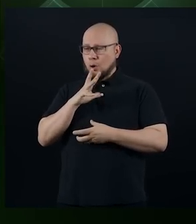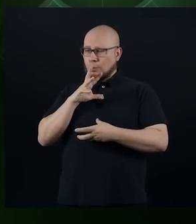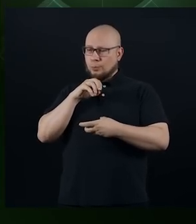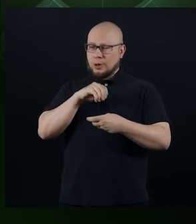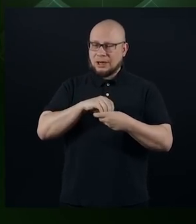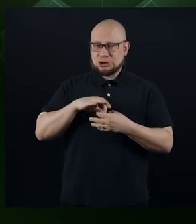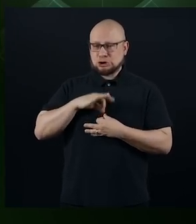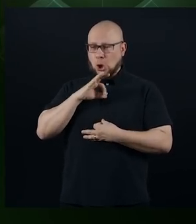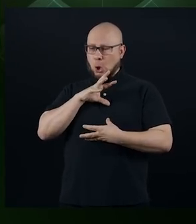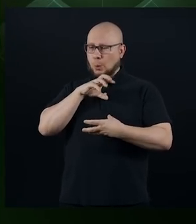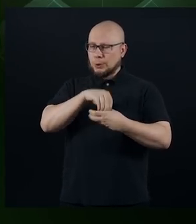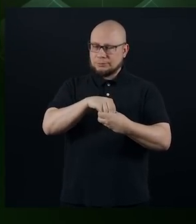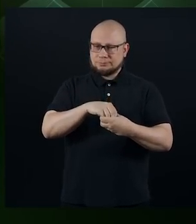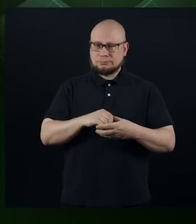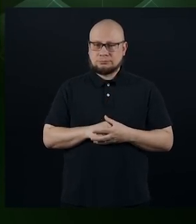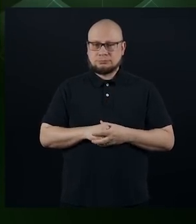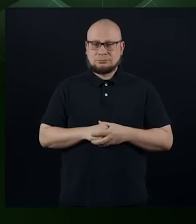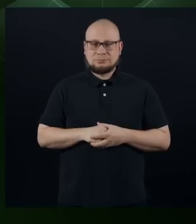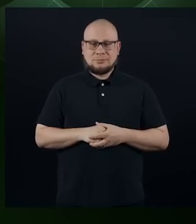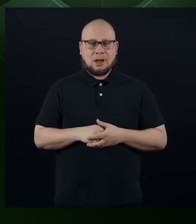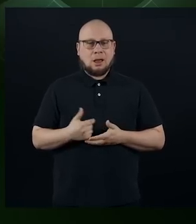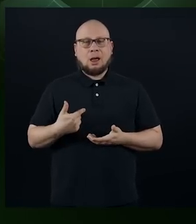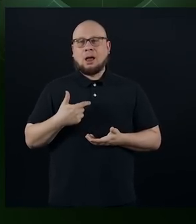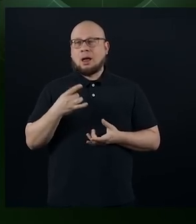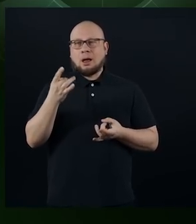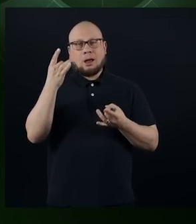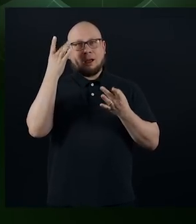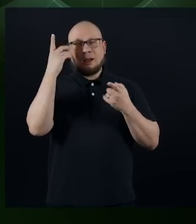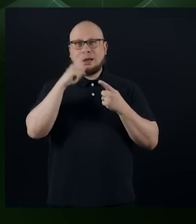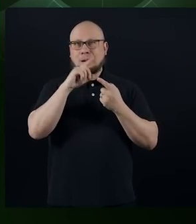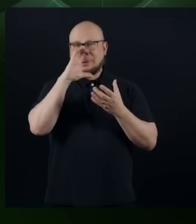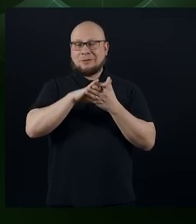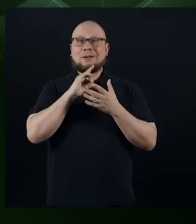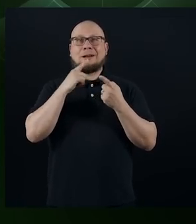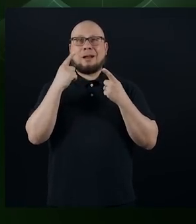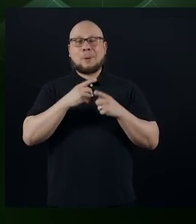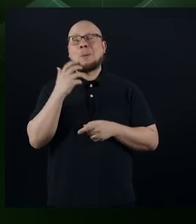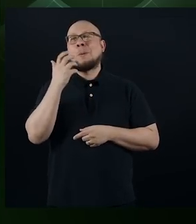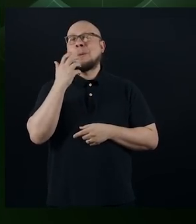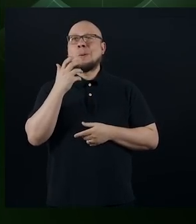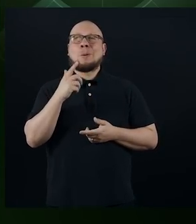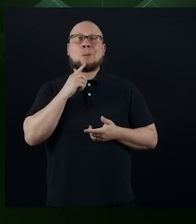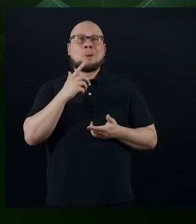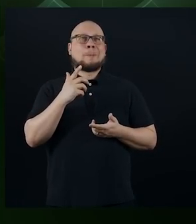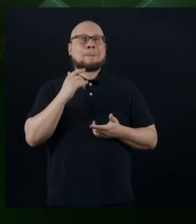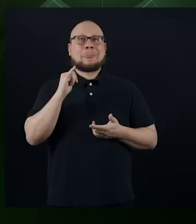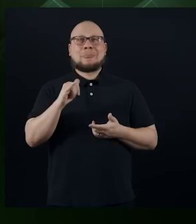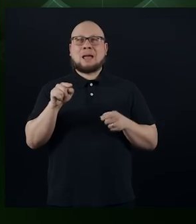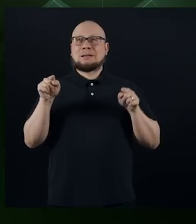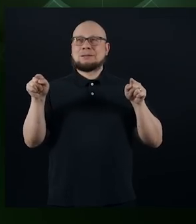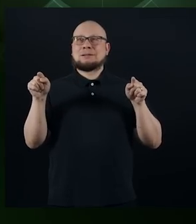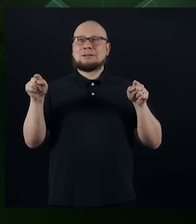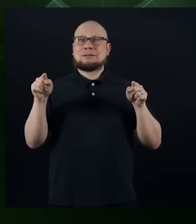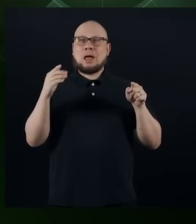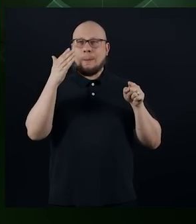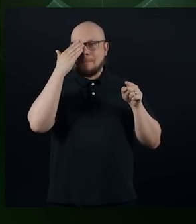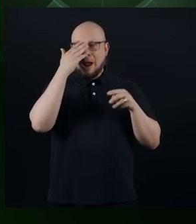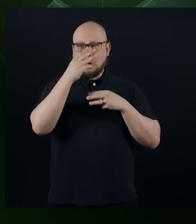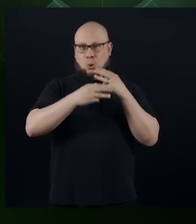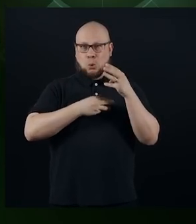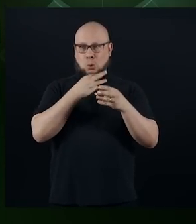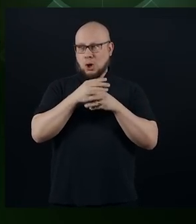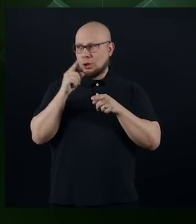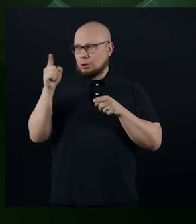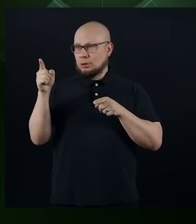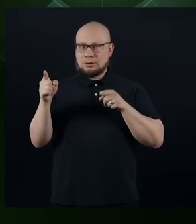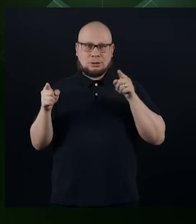into this project. Incredibly beside myself that it's happening, just this combination of these two like sort of pirate passions that a